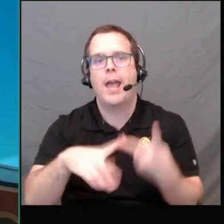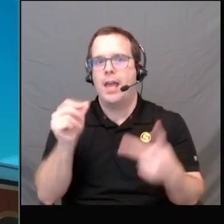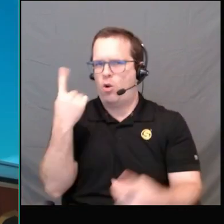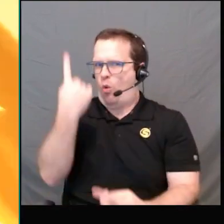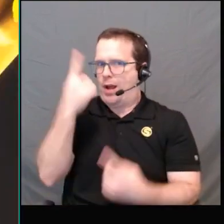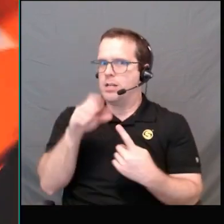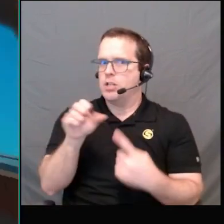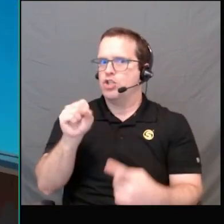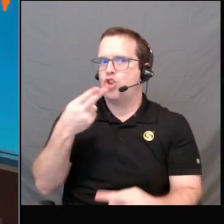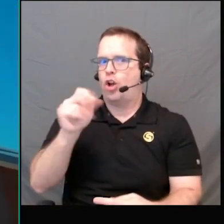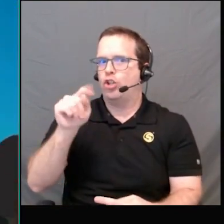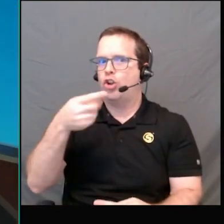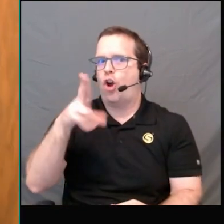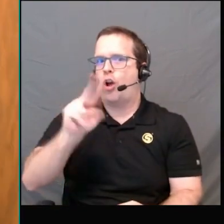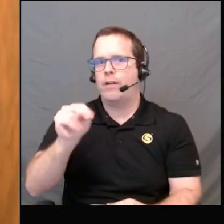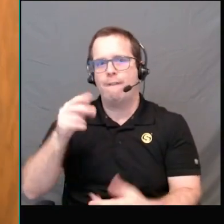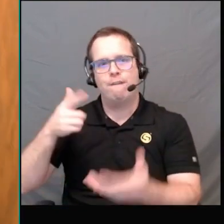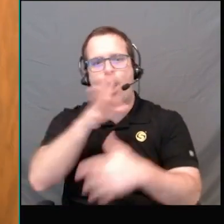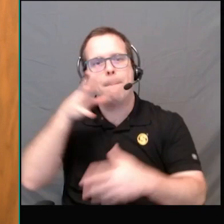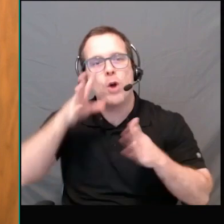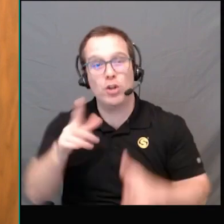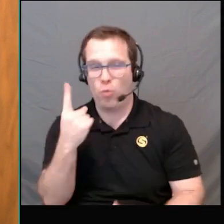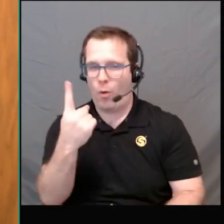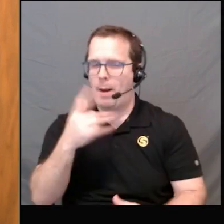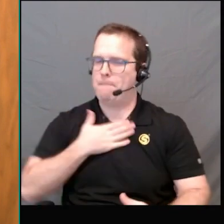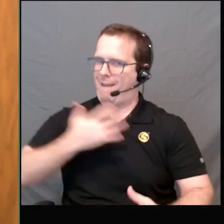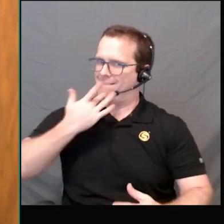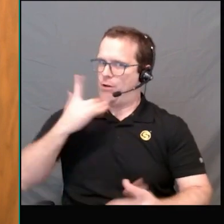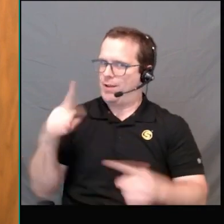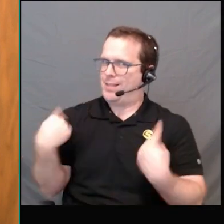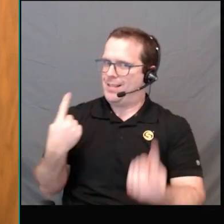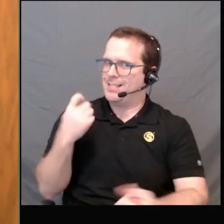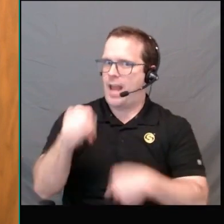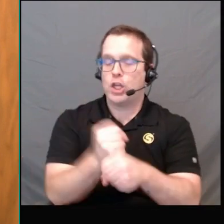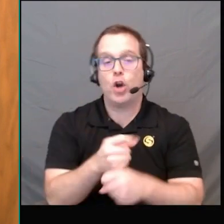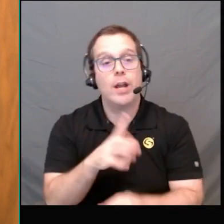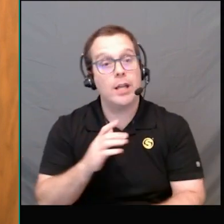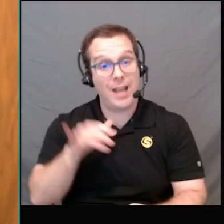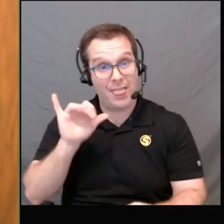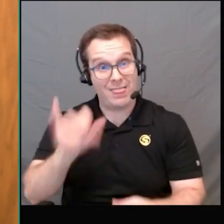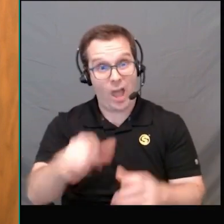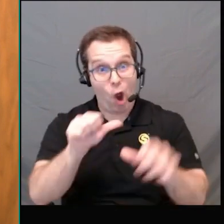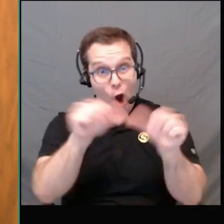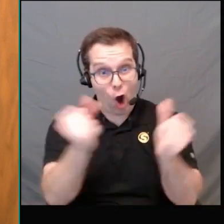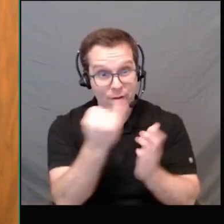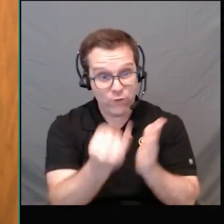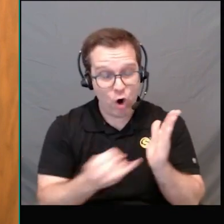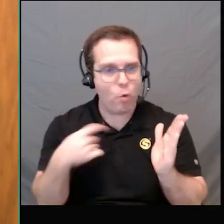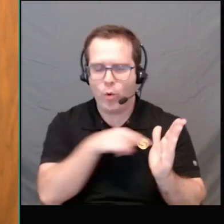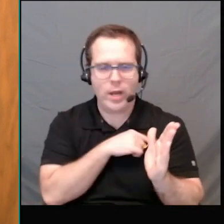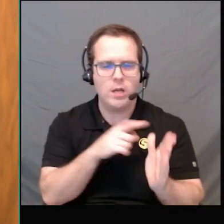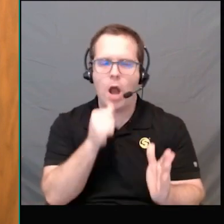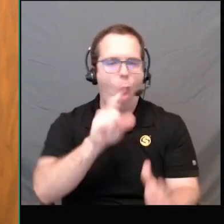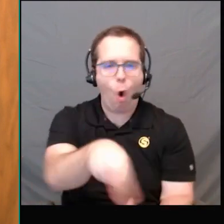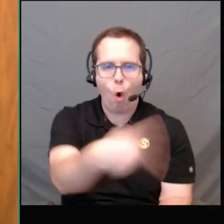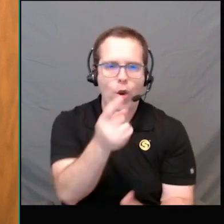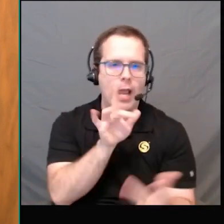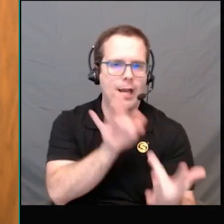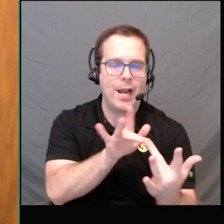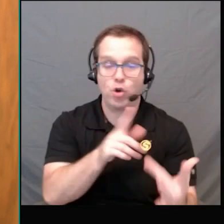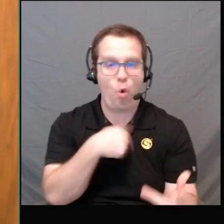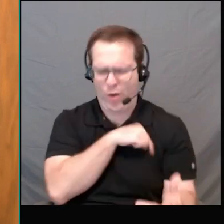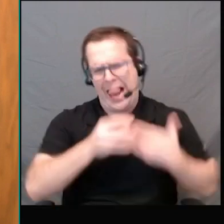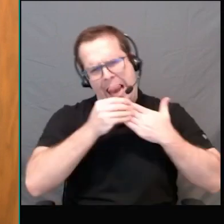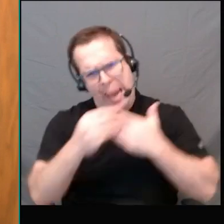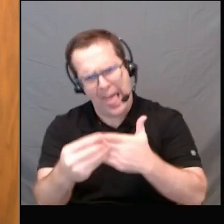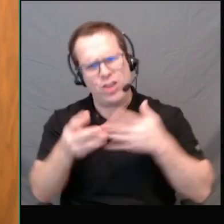one of my favorites this last year. And as art form, we went beyond connection. We led the way in cultural